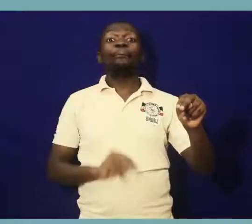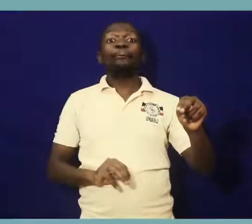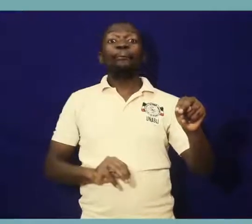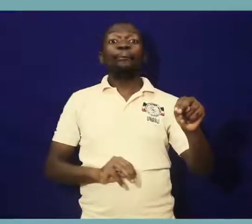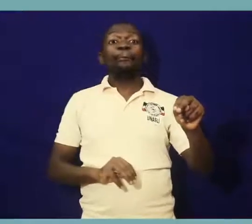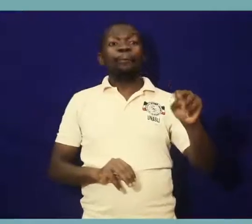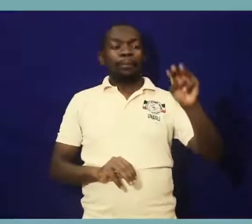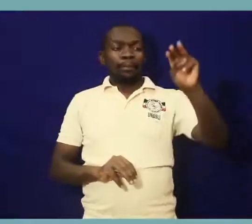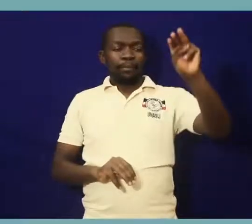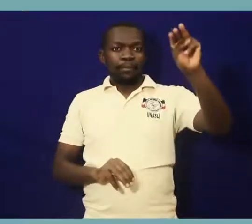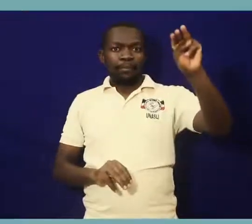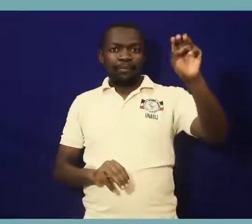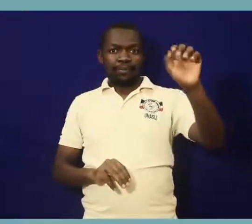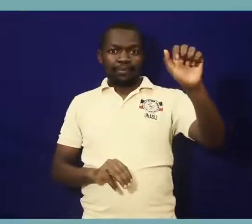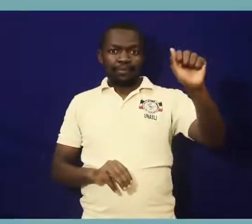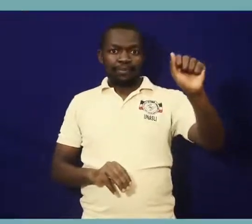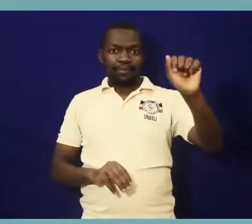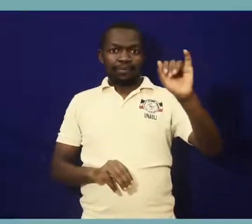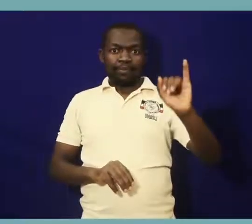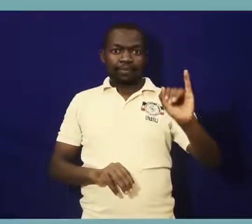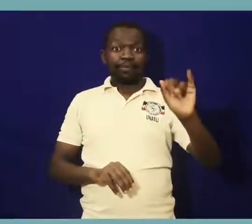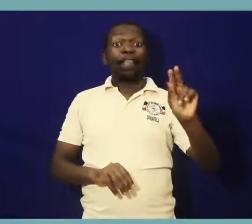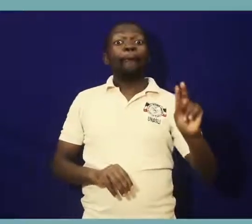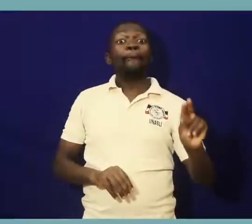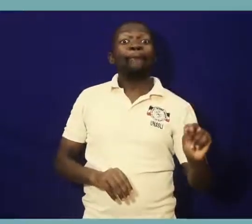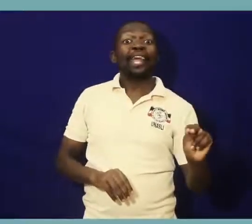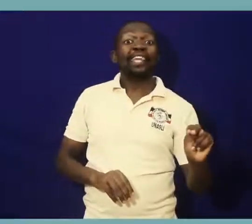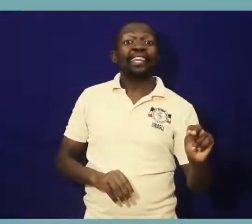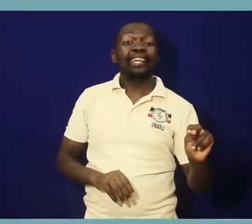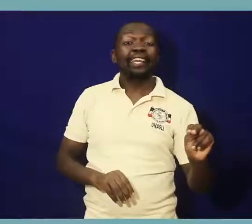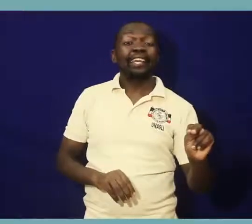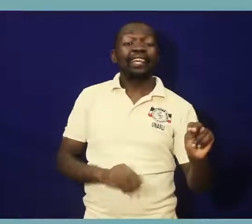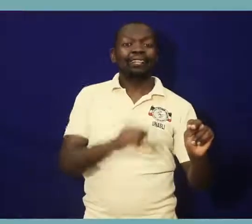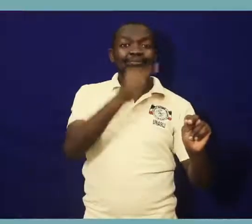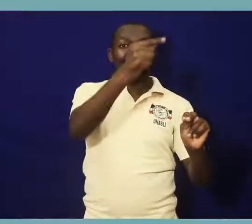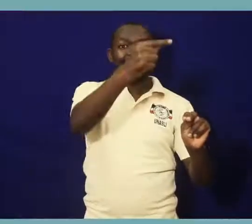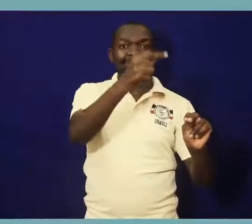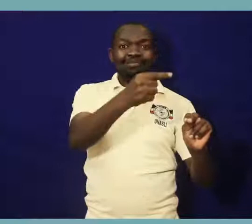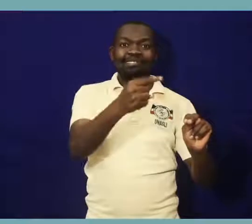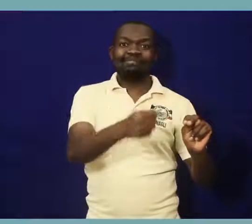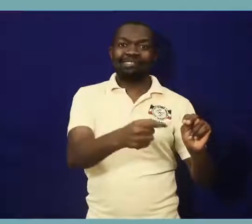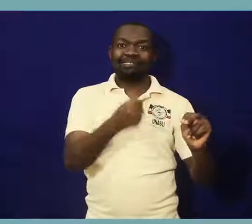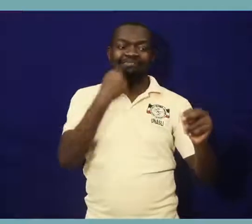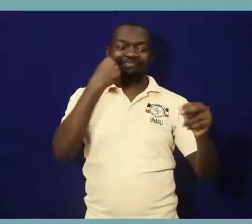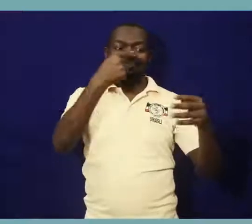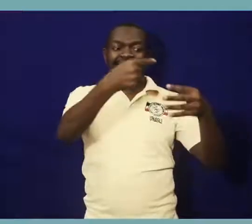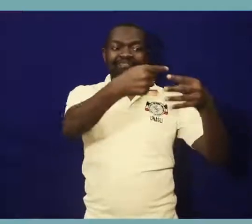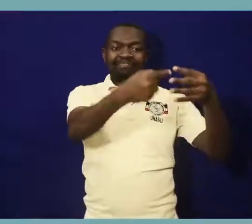alliance, imperialism, and nationalism.